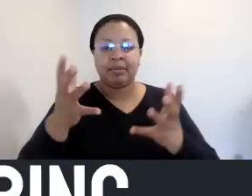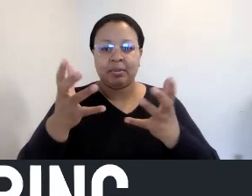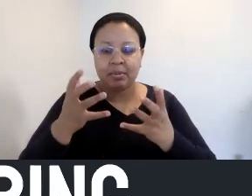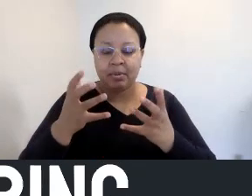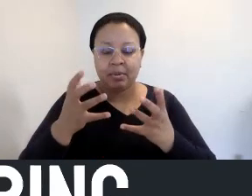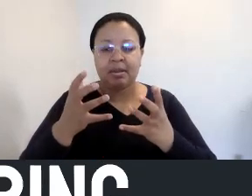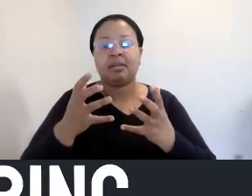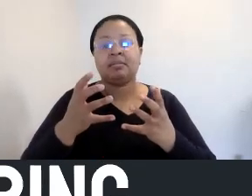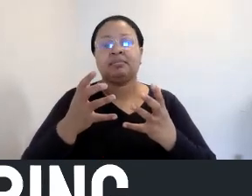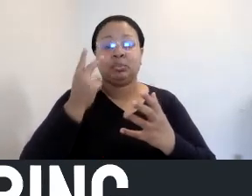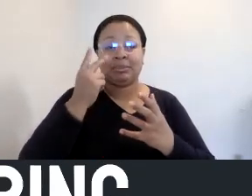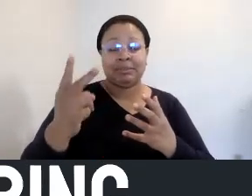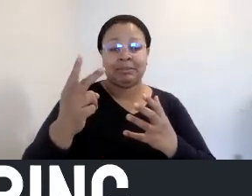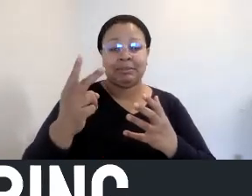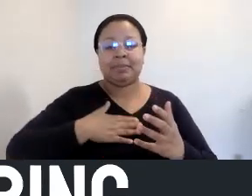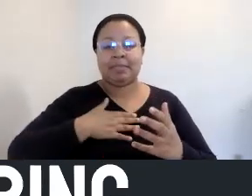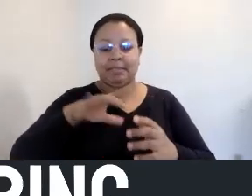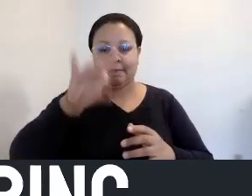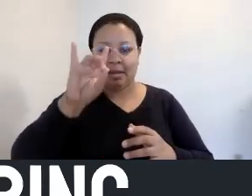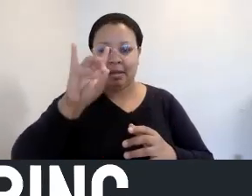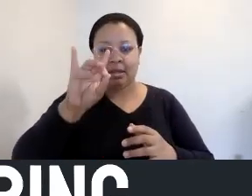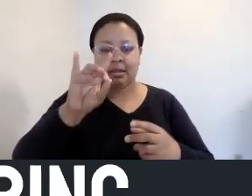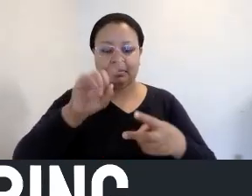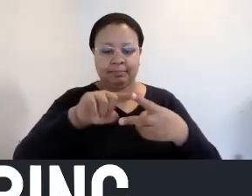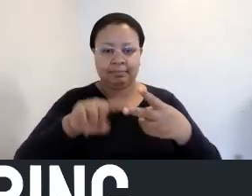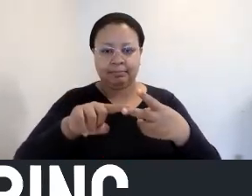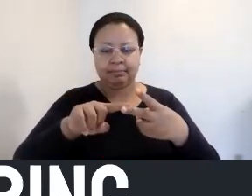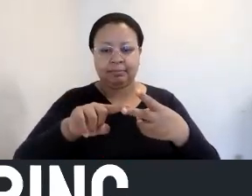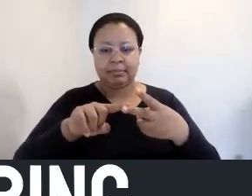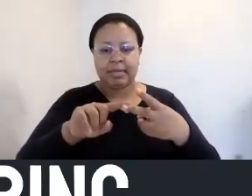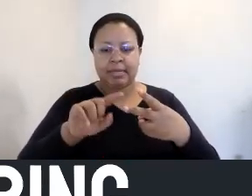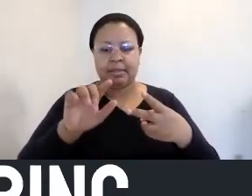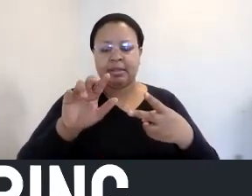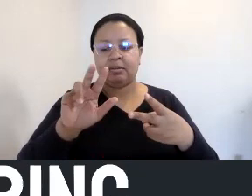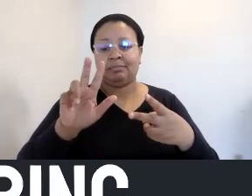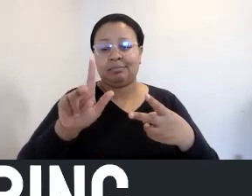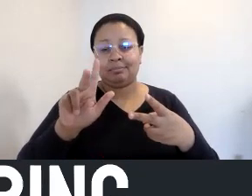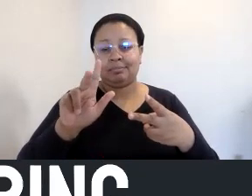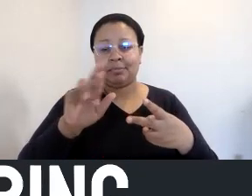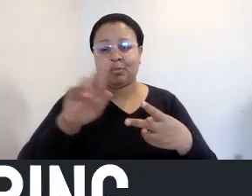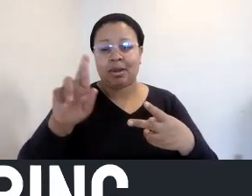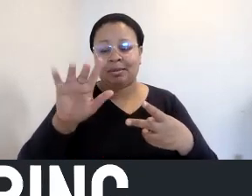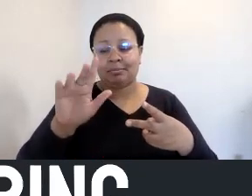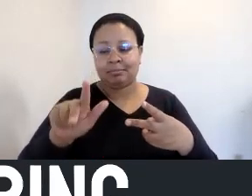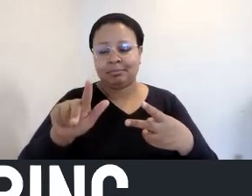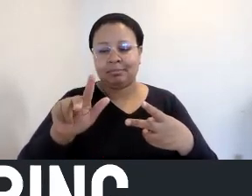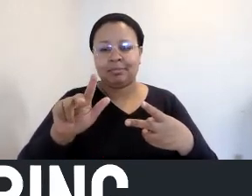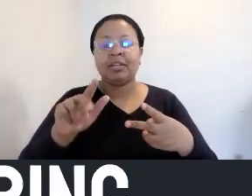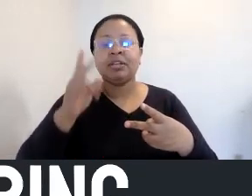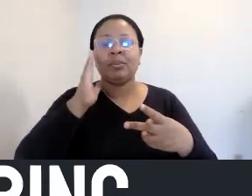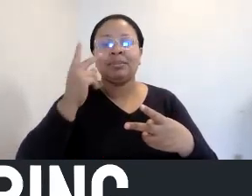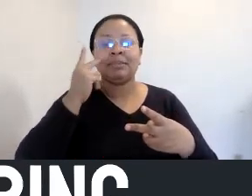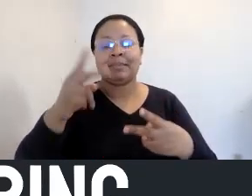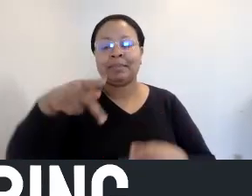in the participant list, and then right-click and select the pin video option for that person. This will allow you to keep